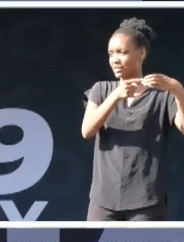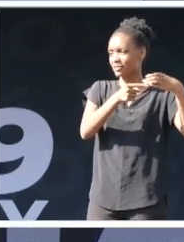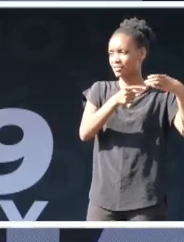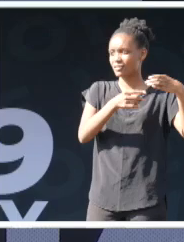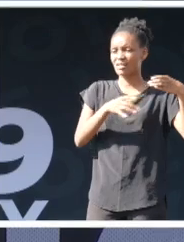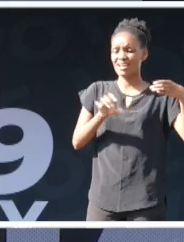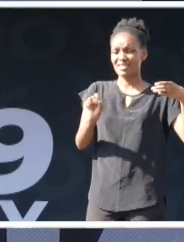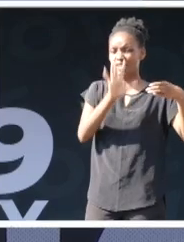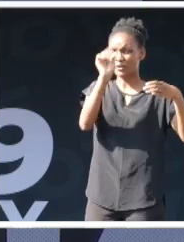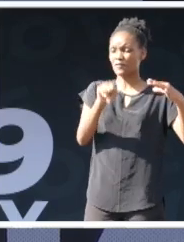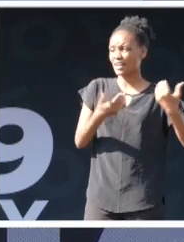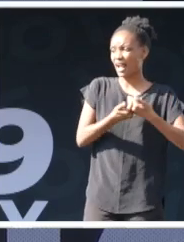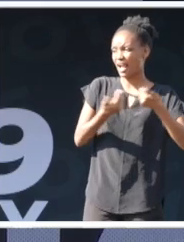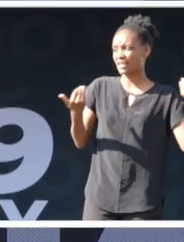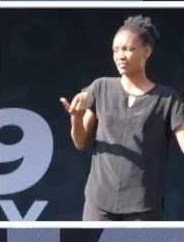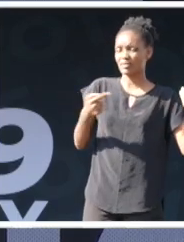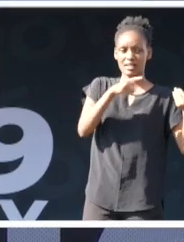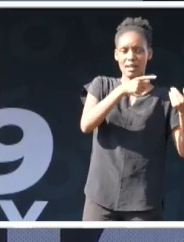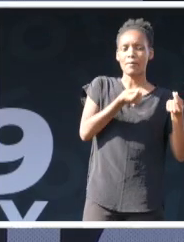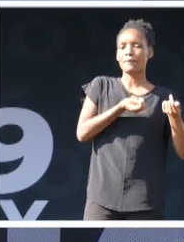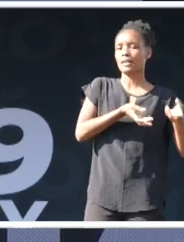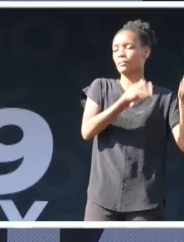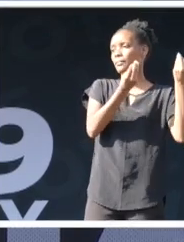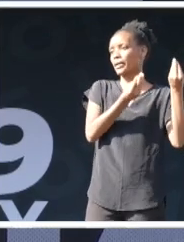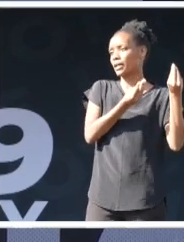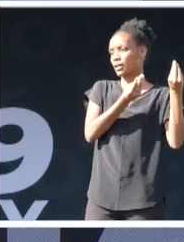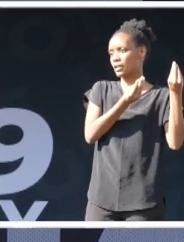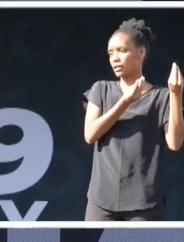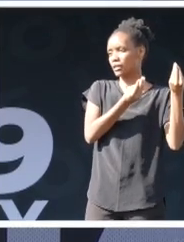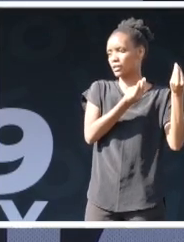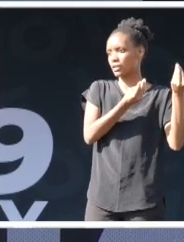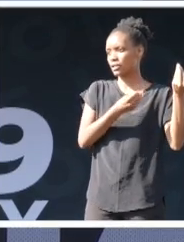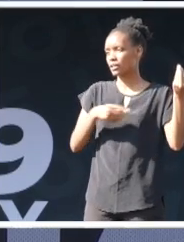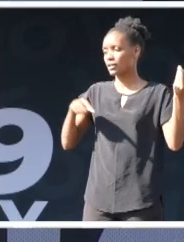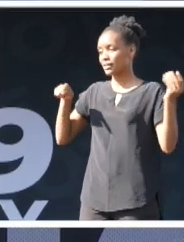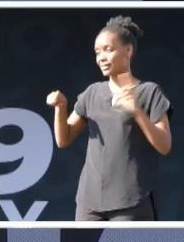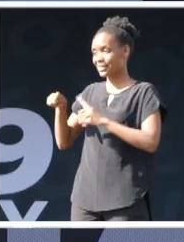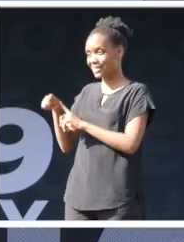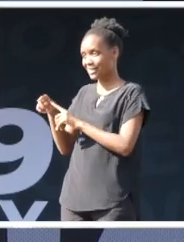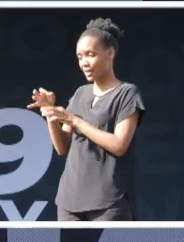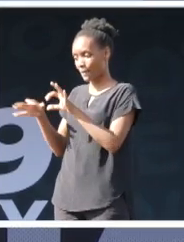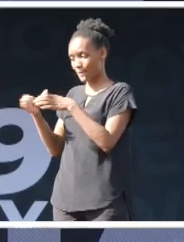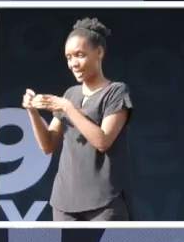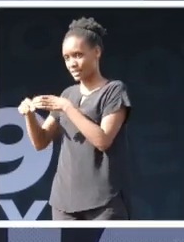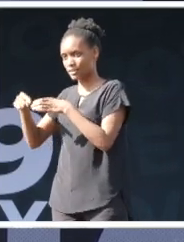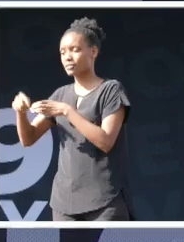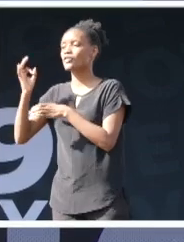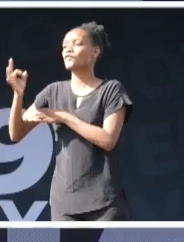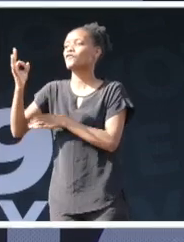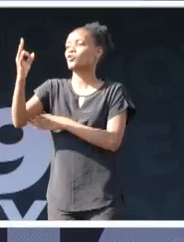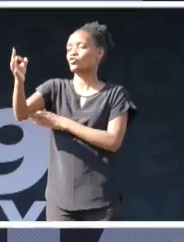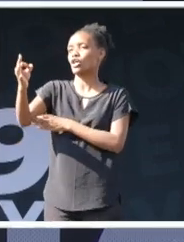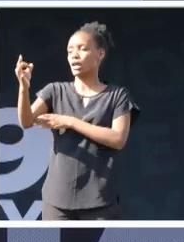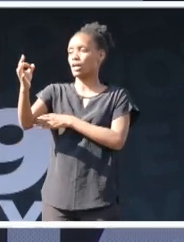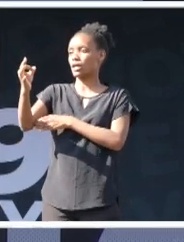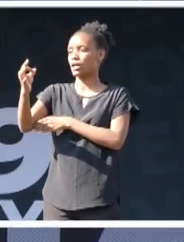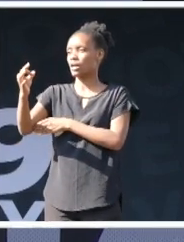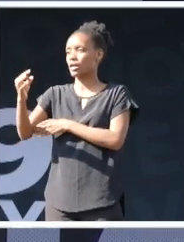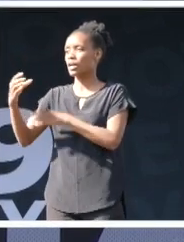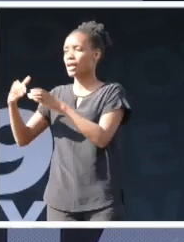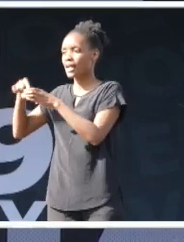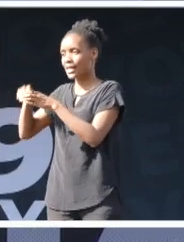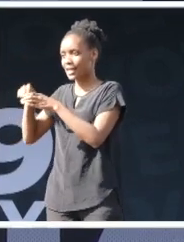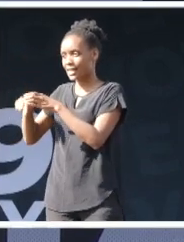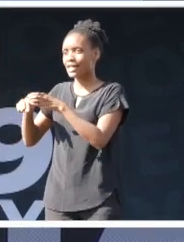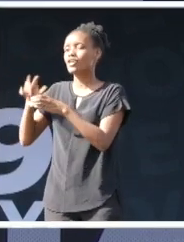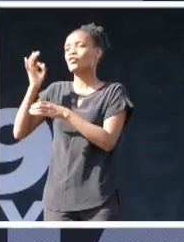Africa and South Africans, and the party of the future. RISE Mzansi is the party of